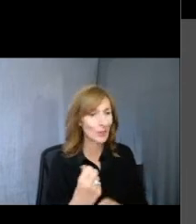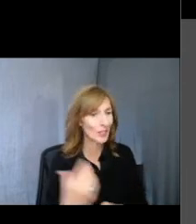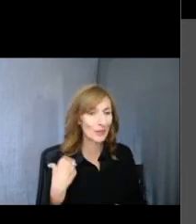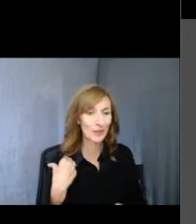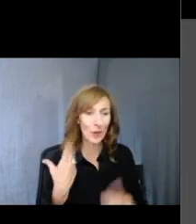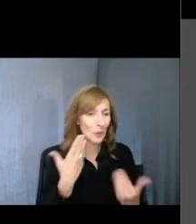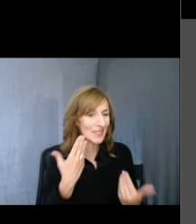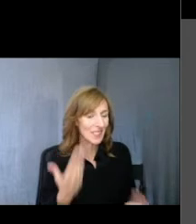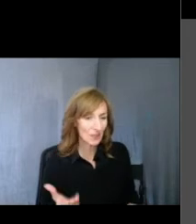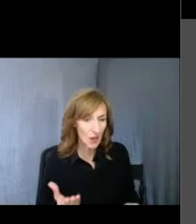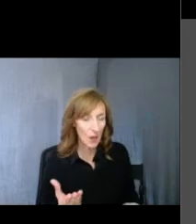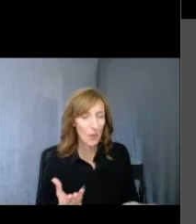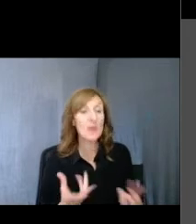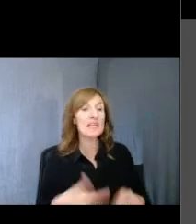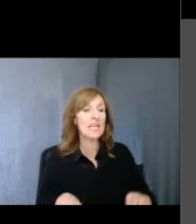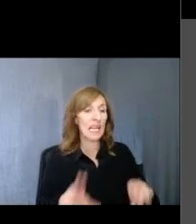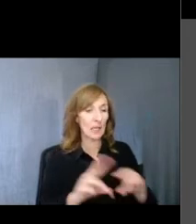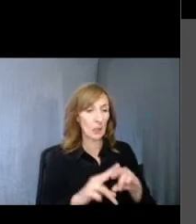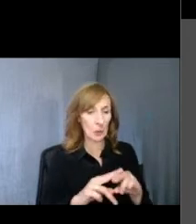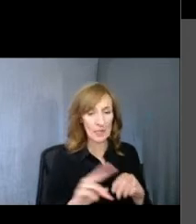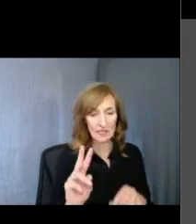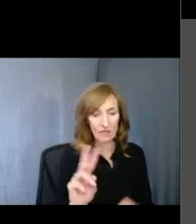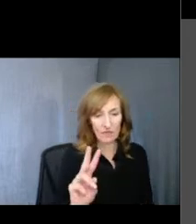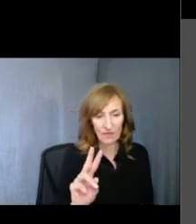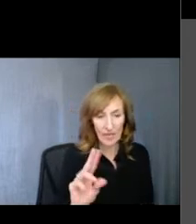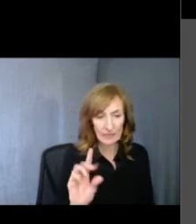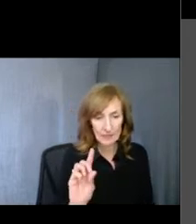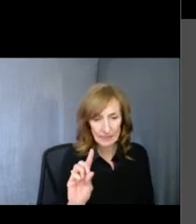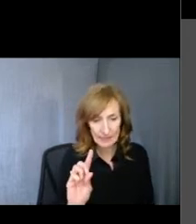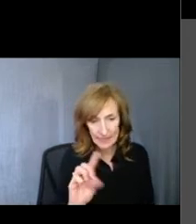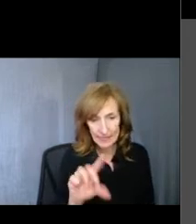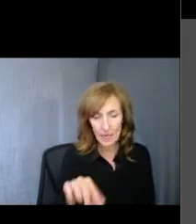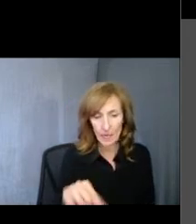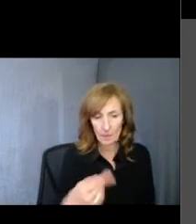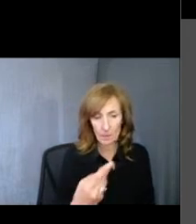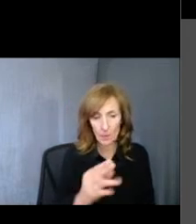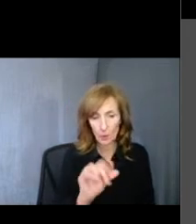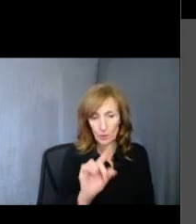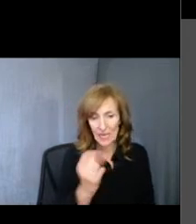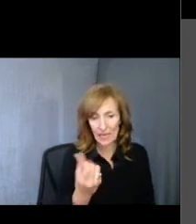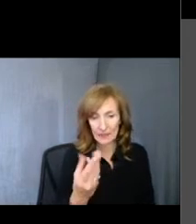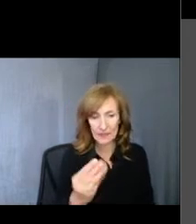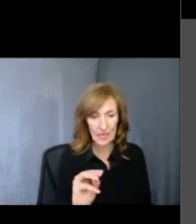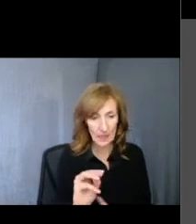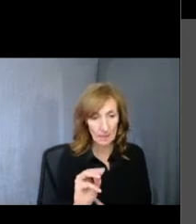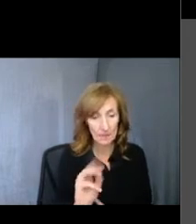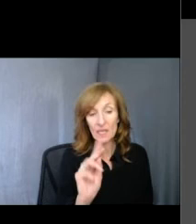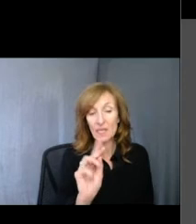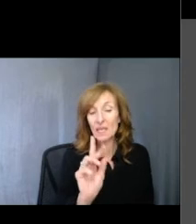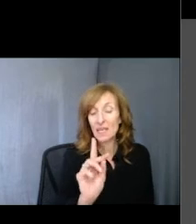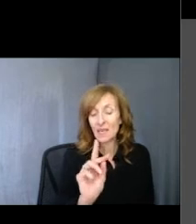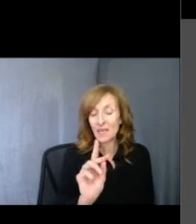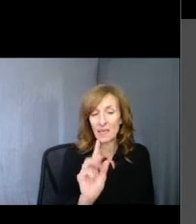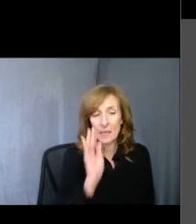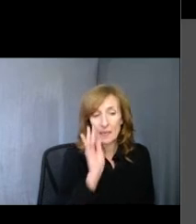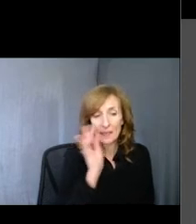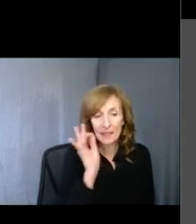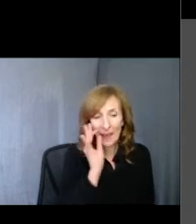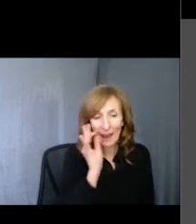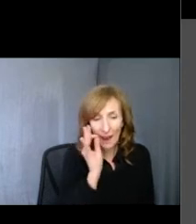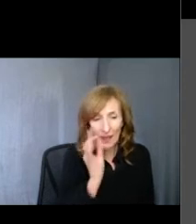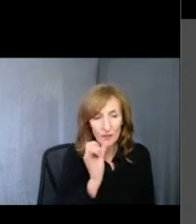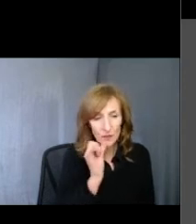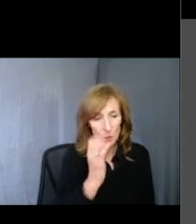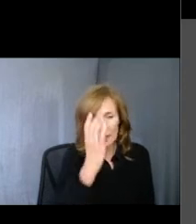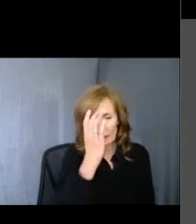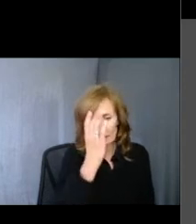and potassium. I think a lot of you, and we've known for a long time, that cats with kidney disease, I'm going to use a bad term, but we're going to use it anyway, in